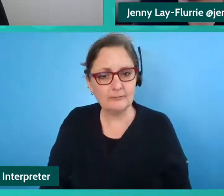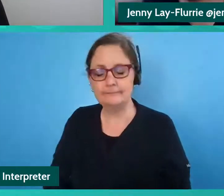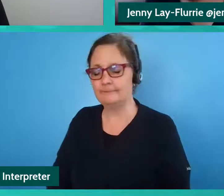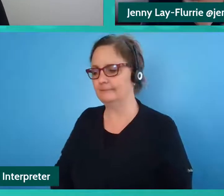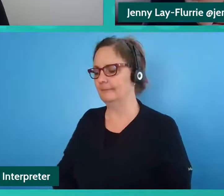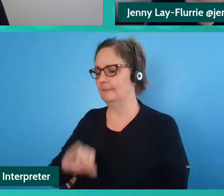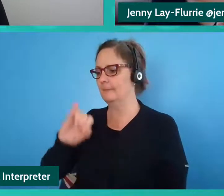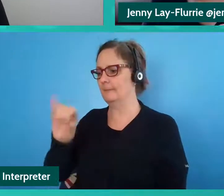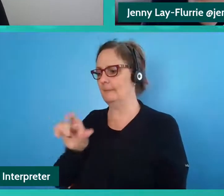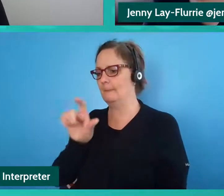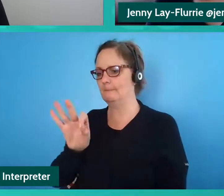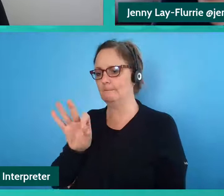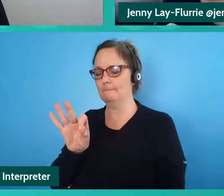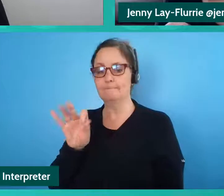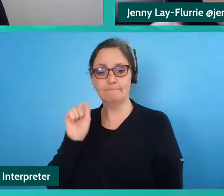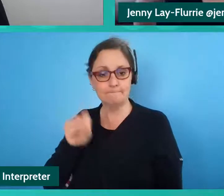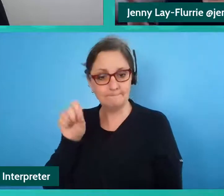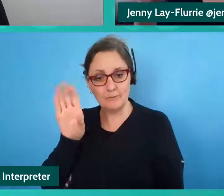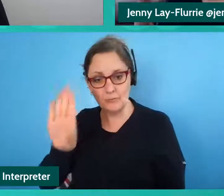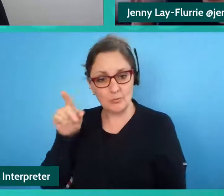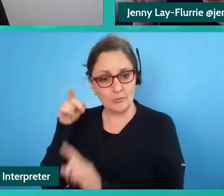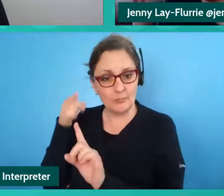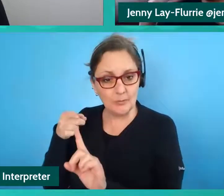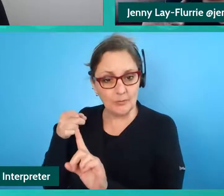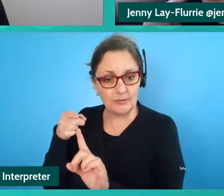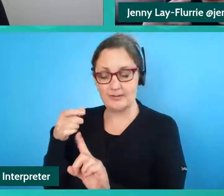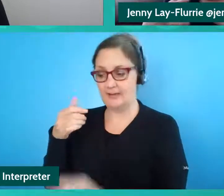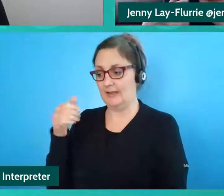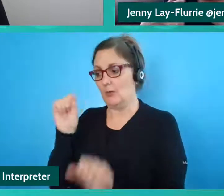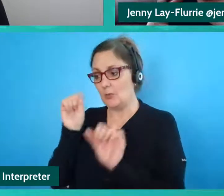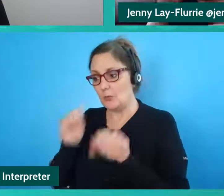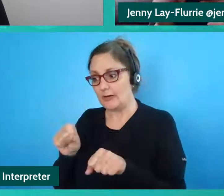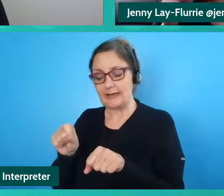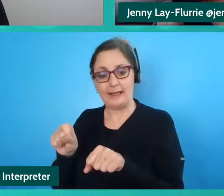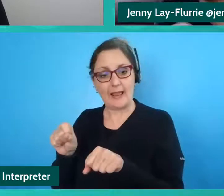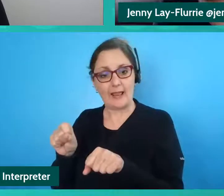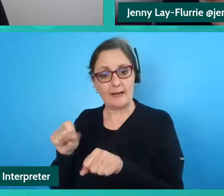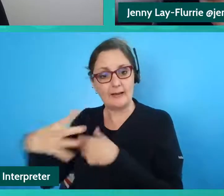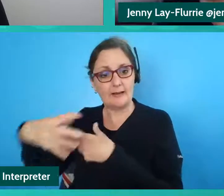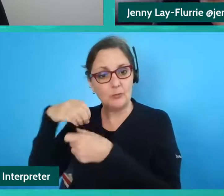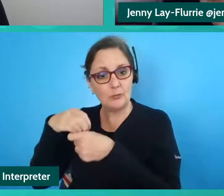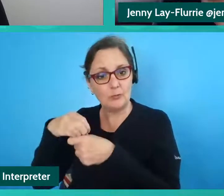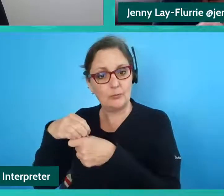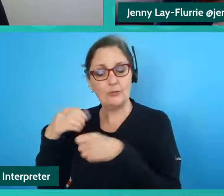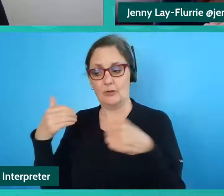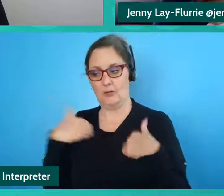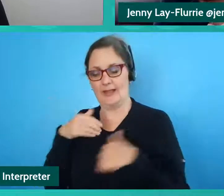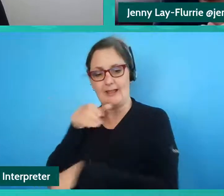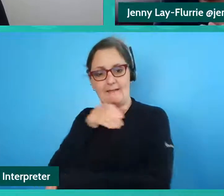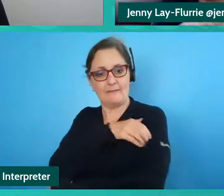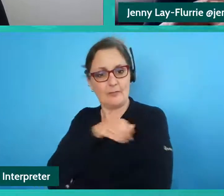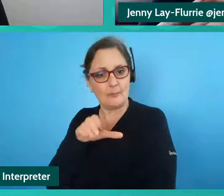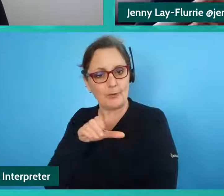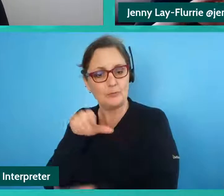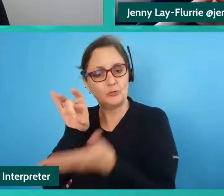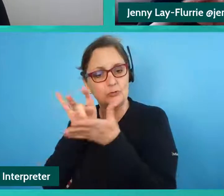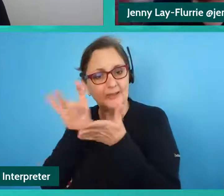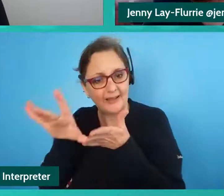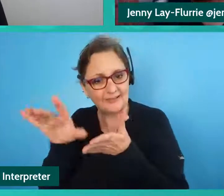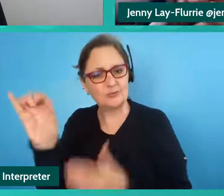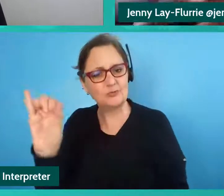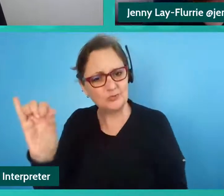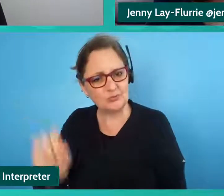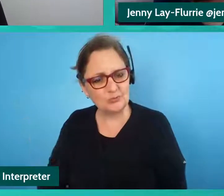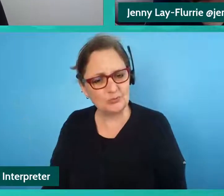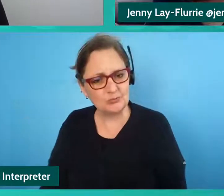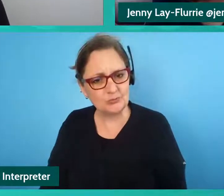Right. And I think your key point there is that we have the power to include. We also have the power to exclude. And